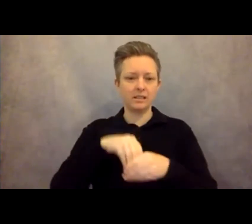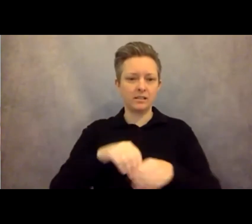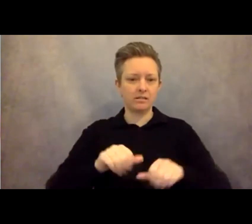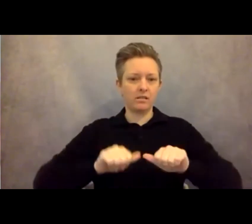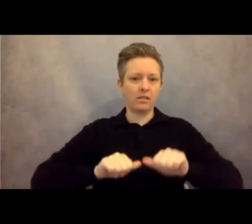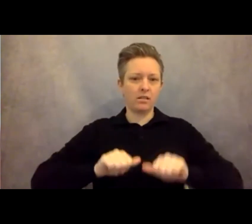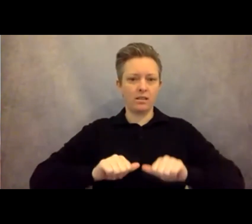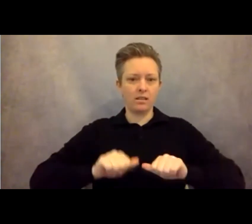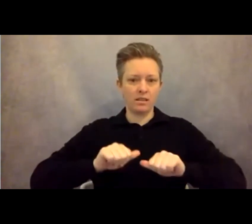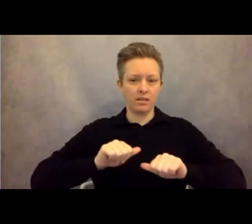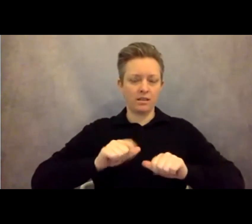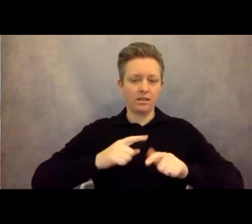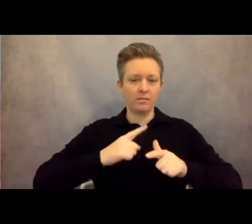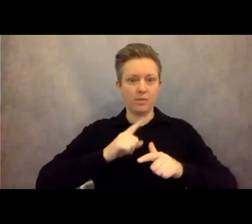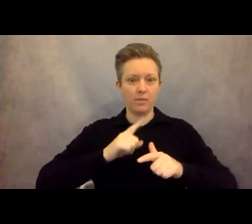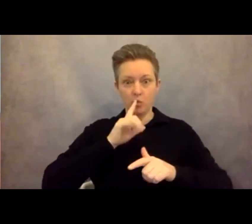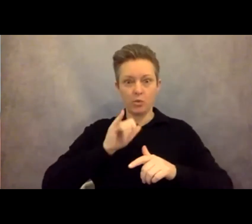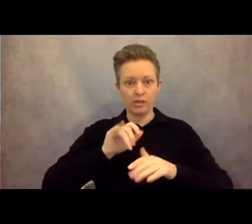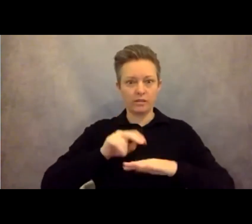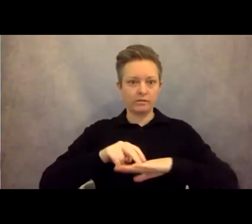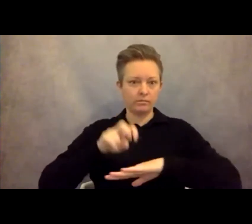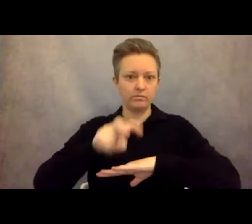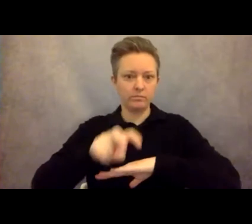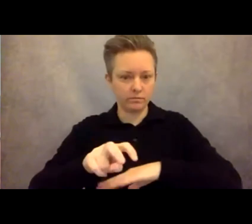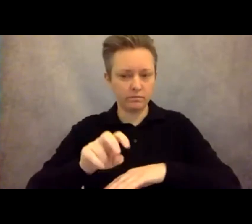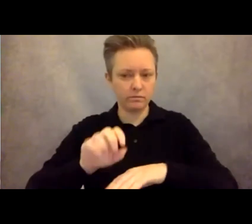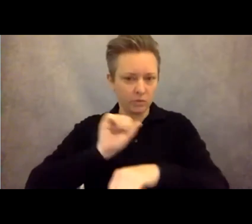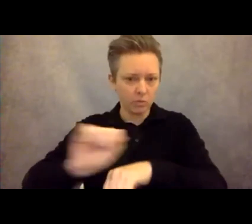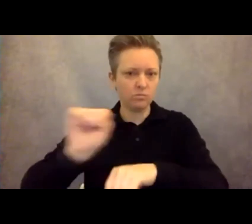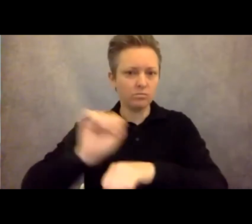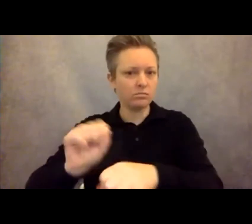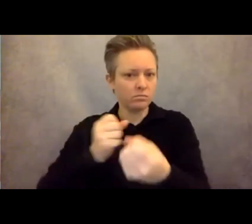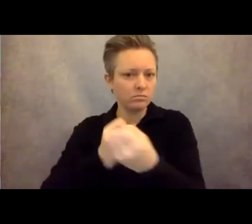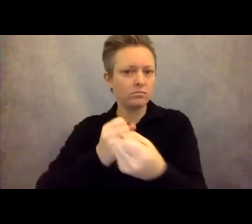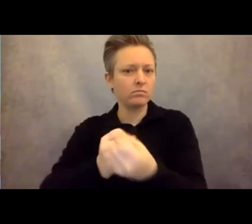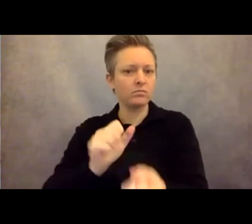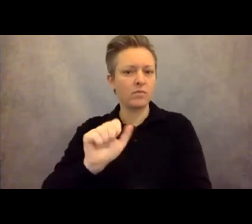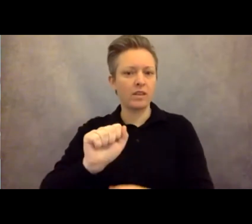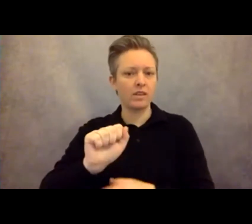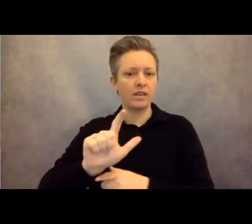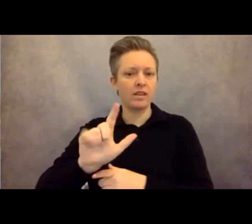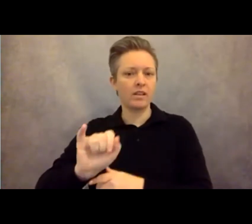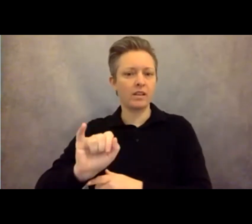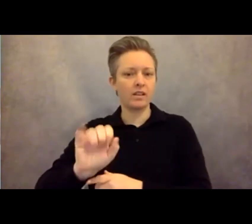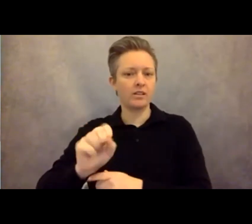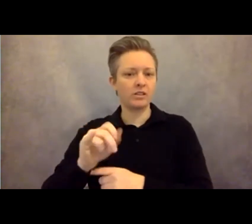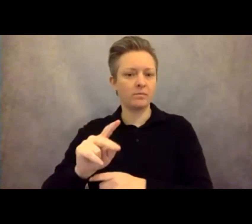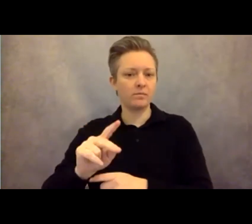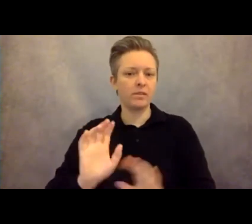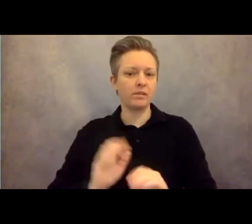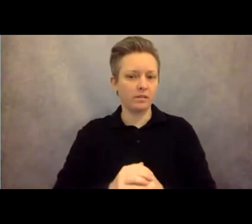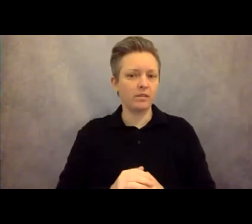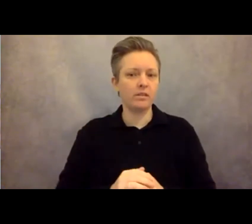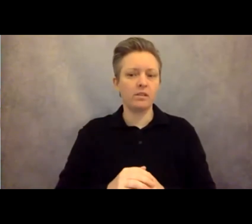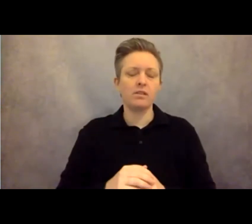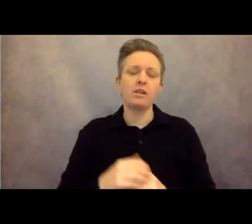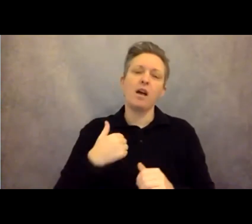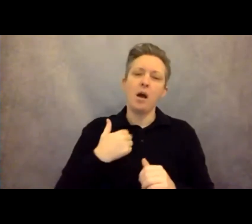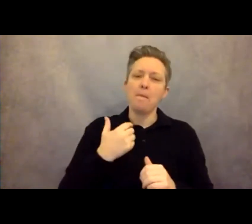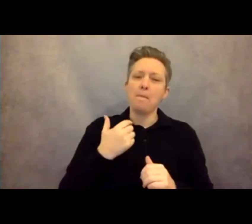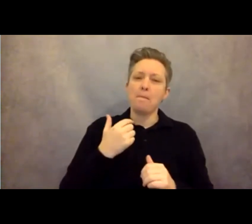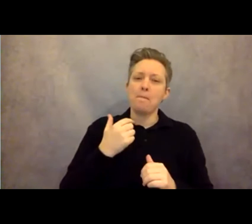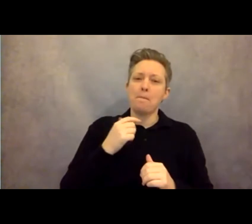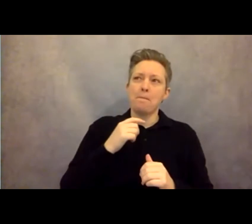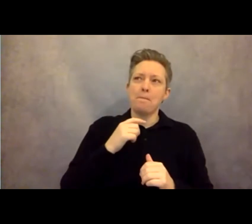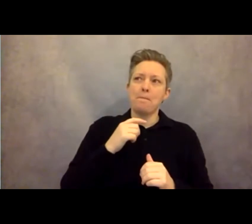And I know I'm just like throwing the question out there as like it's like an easy answer, but this is like sort of the just